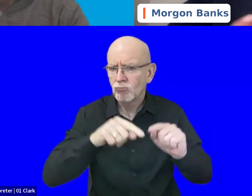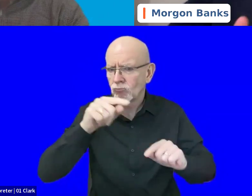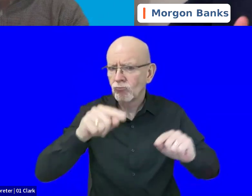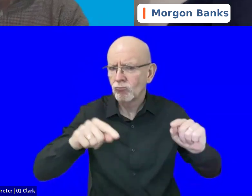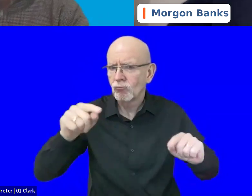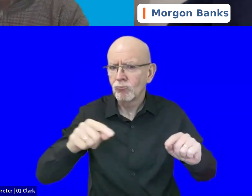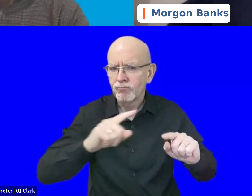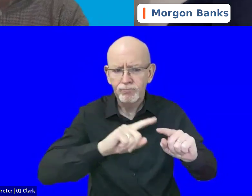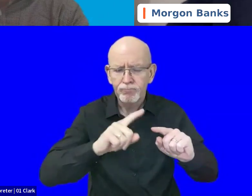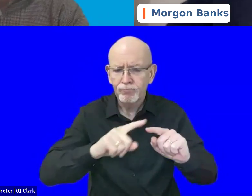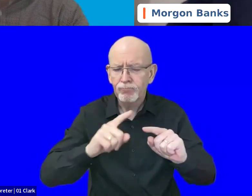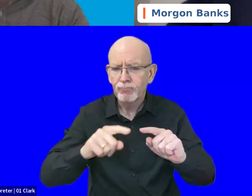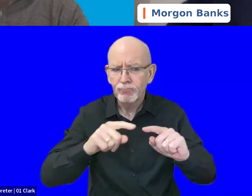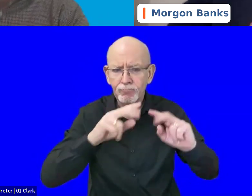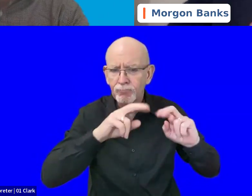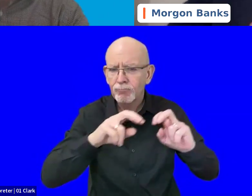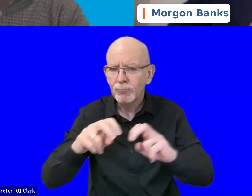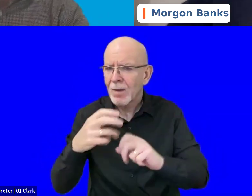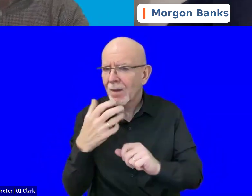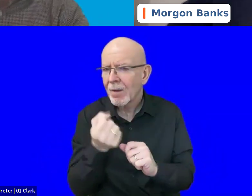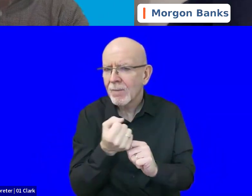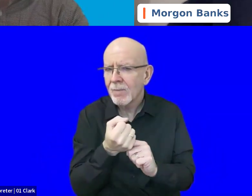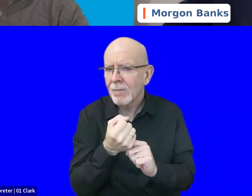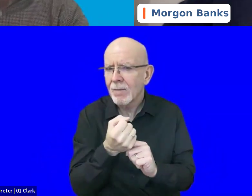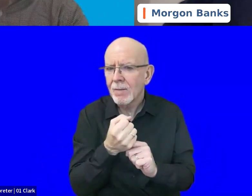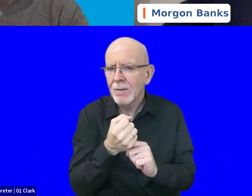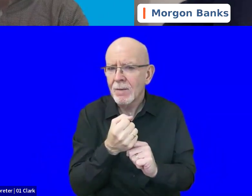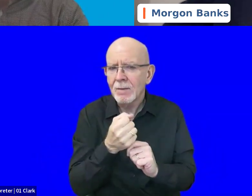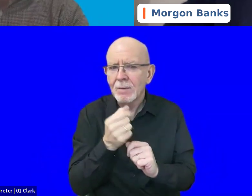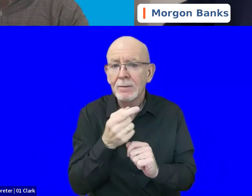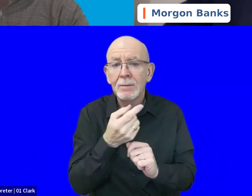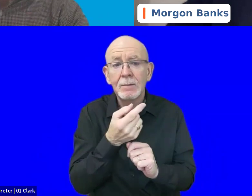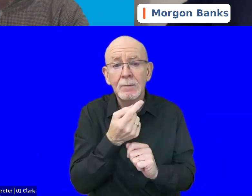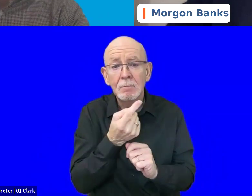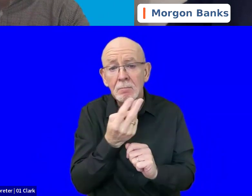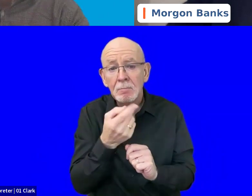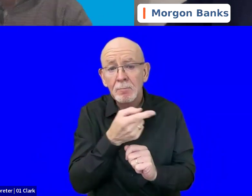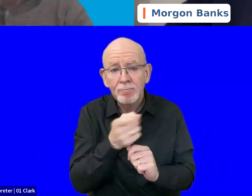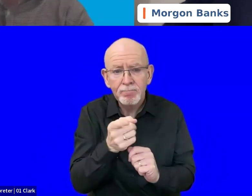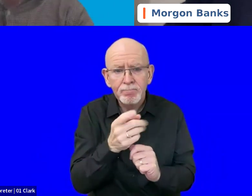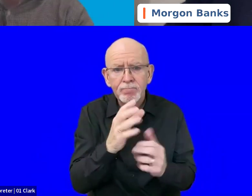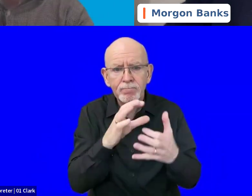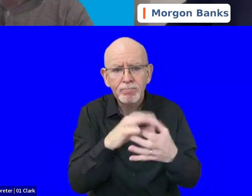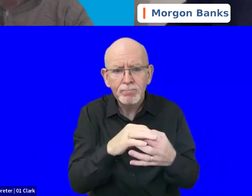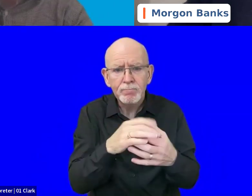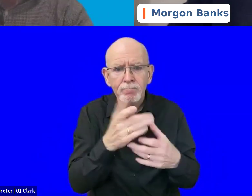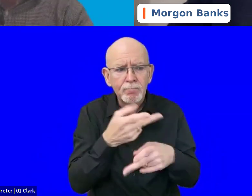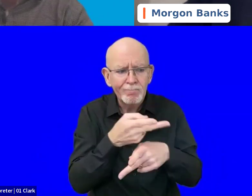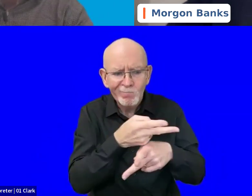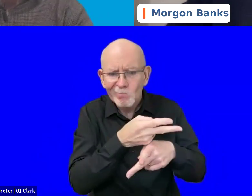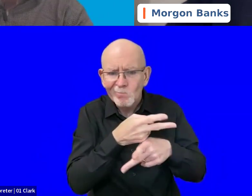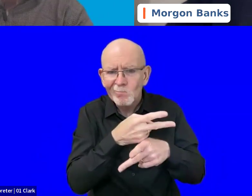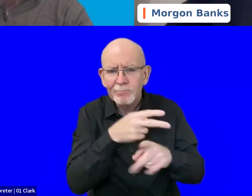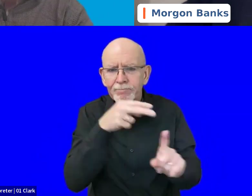group or other measures that covered a wide range of different types of disabilities or functional domains. And then some of them were